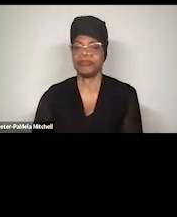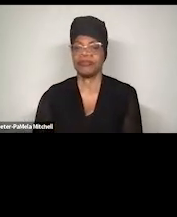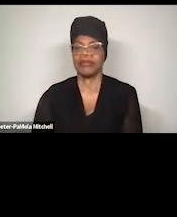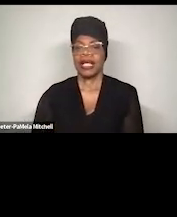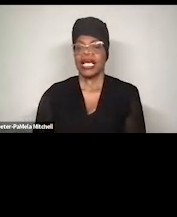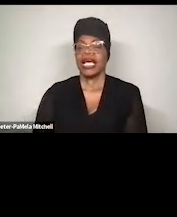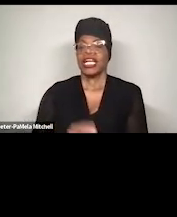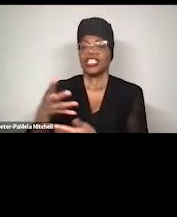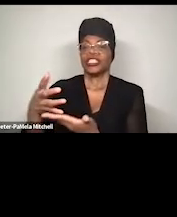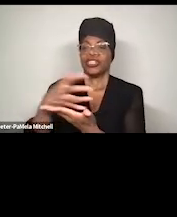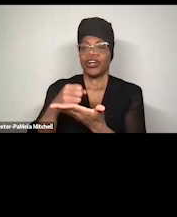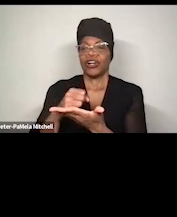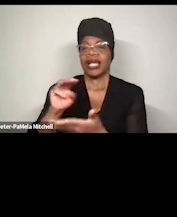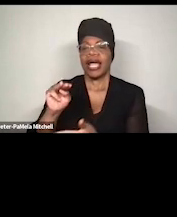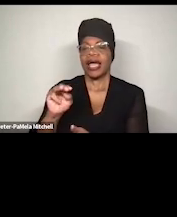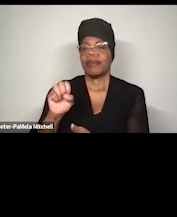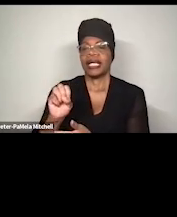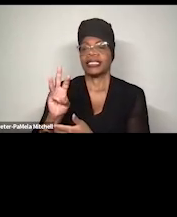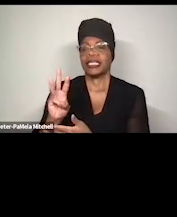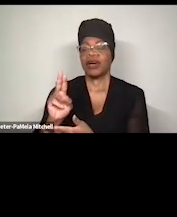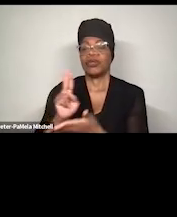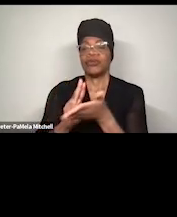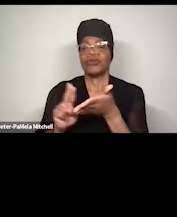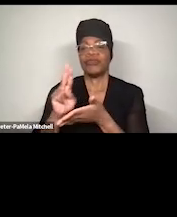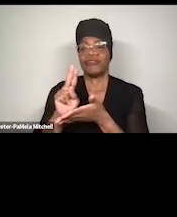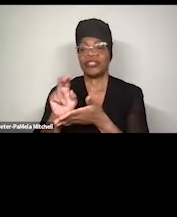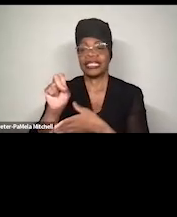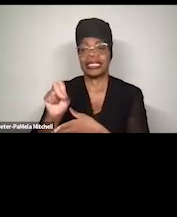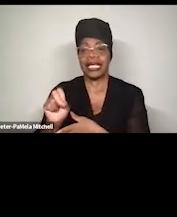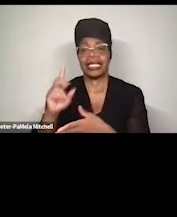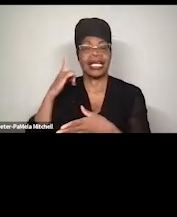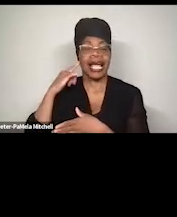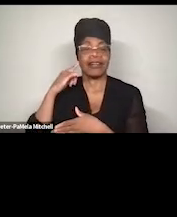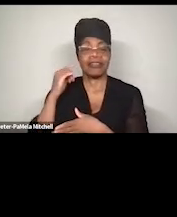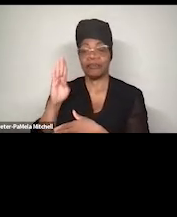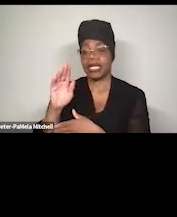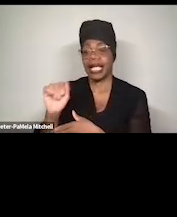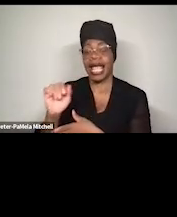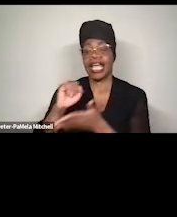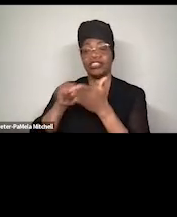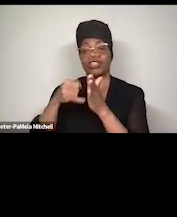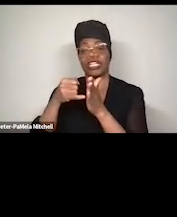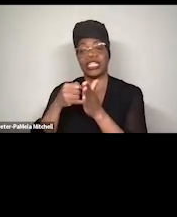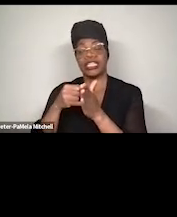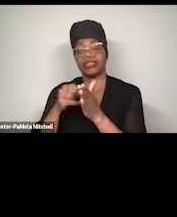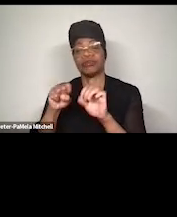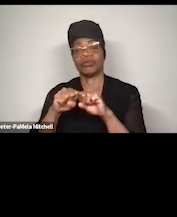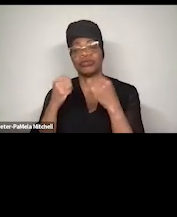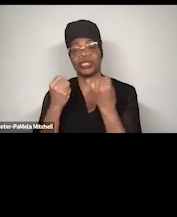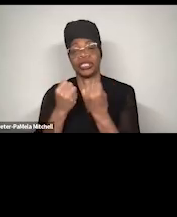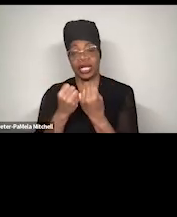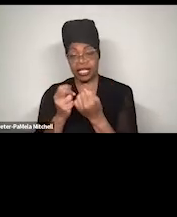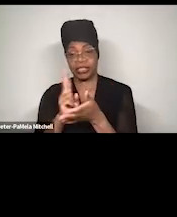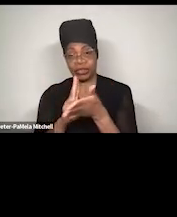Katie earned her MSW from the University of Southern California and her BA in Journalism and Sociology from the University of Nevada,